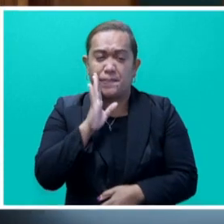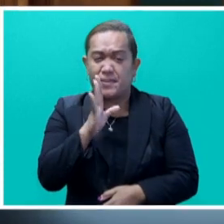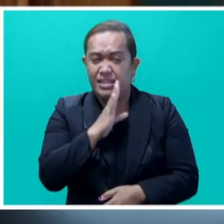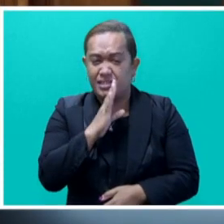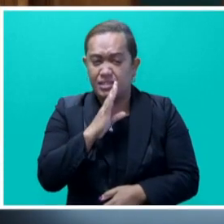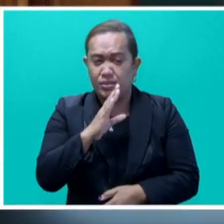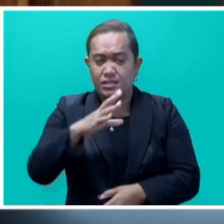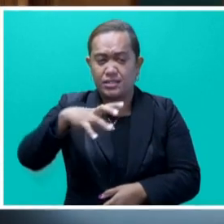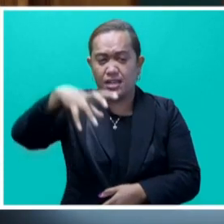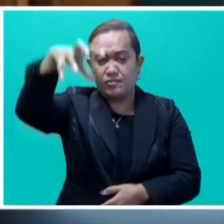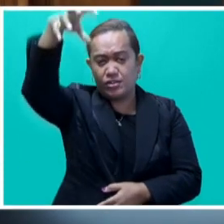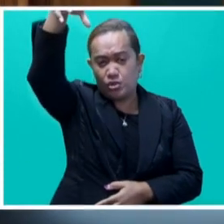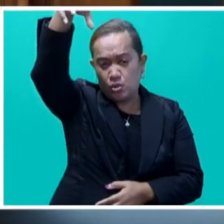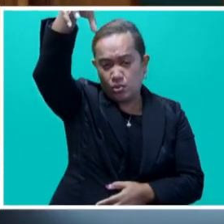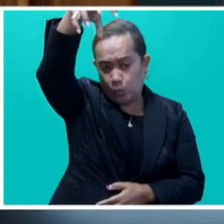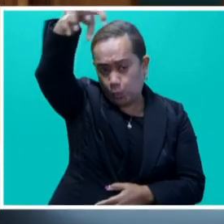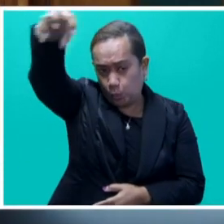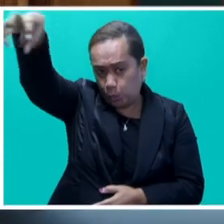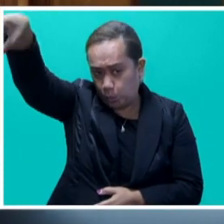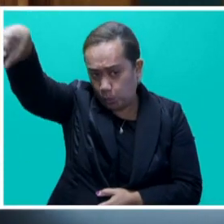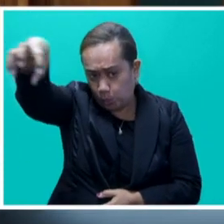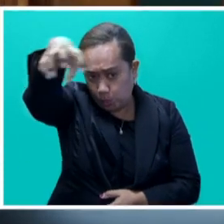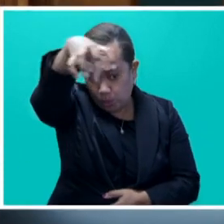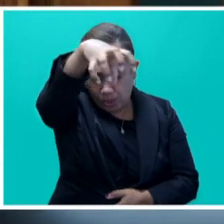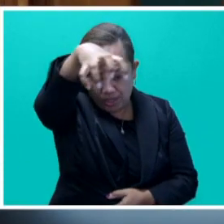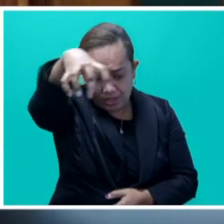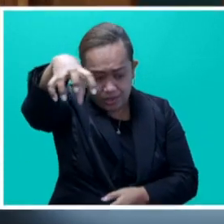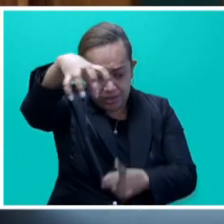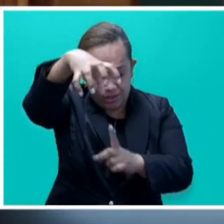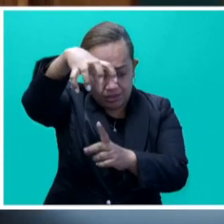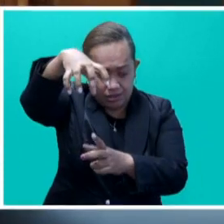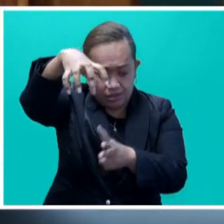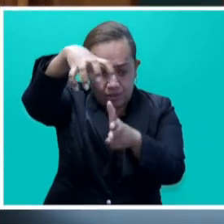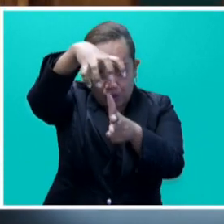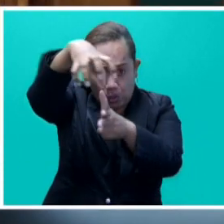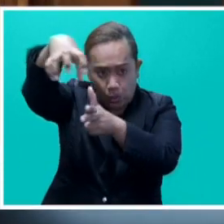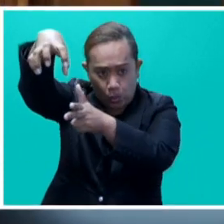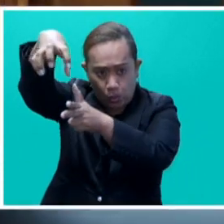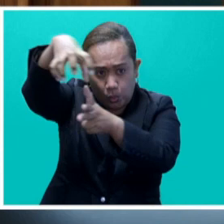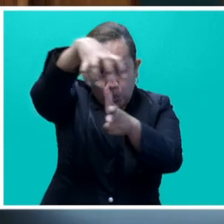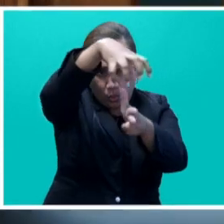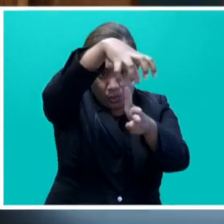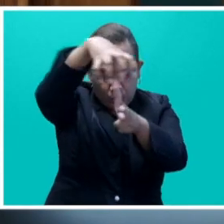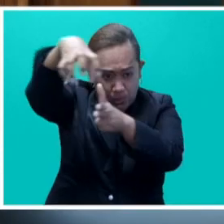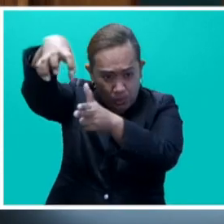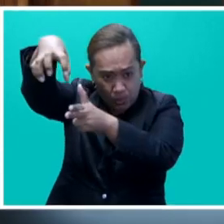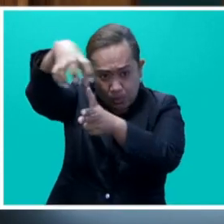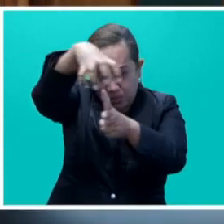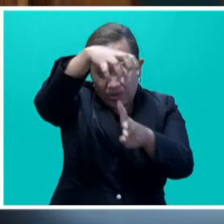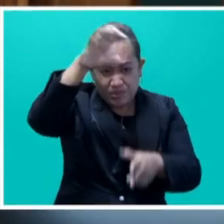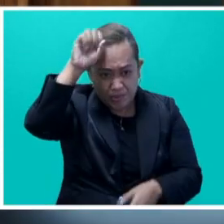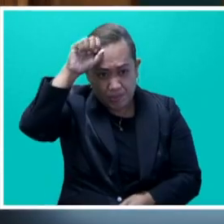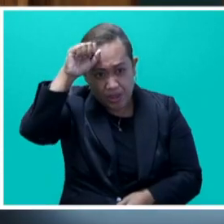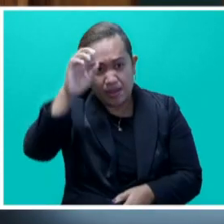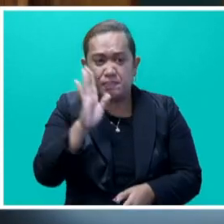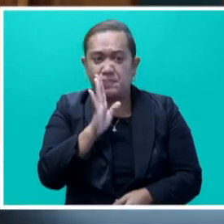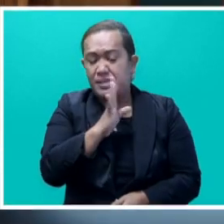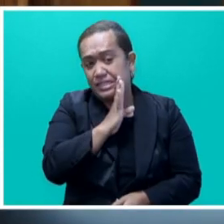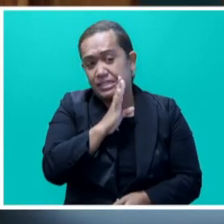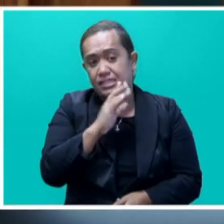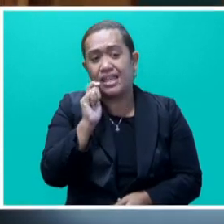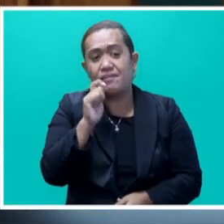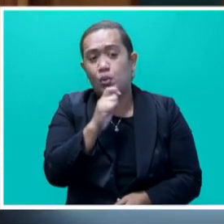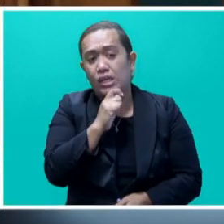no one has been held accountable for or even surcharged. I want to make it quite clear, Honourable Speaker, that the